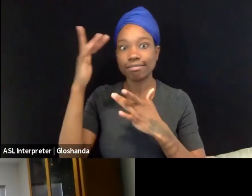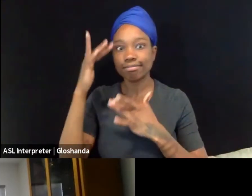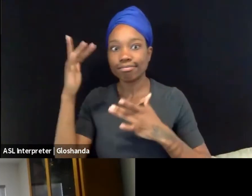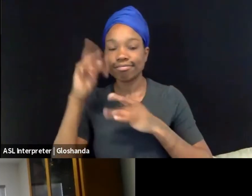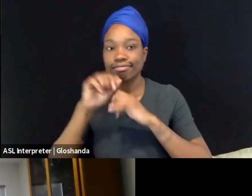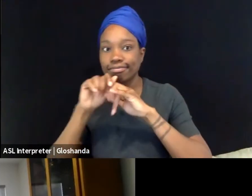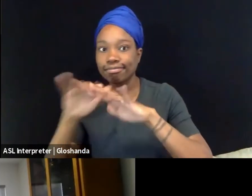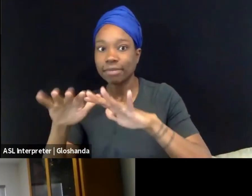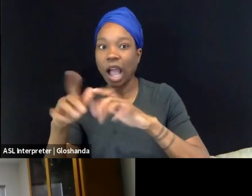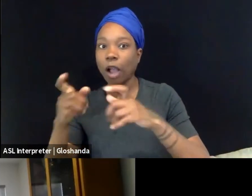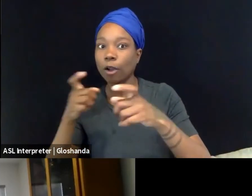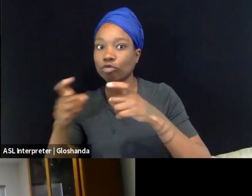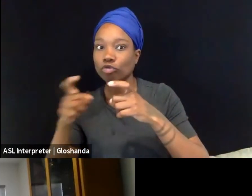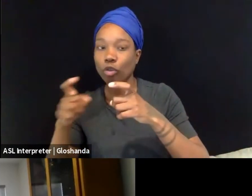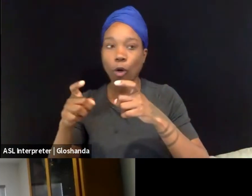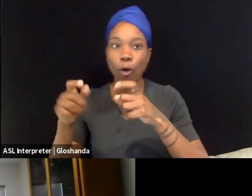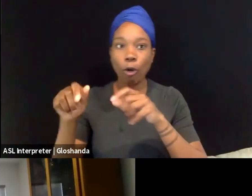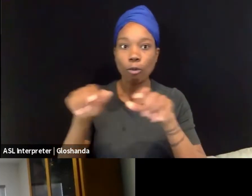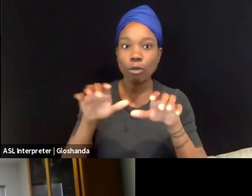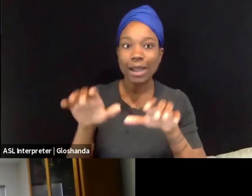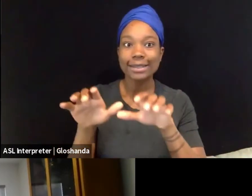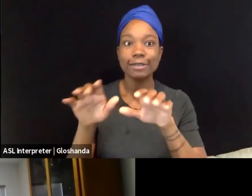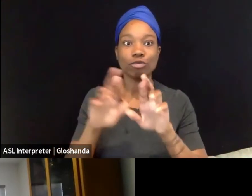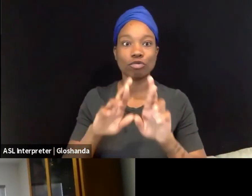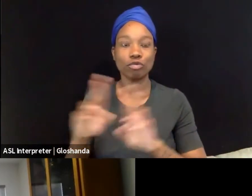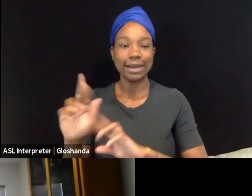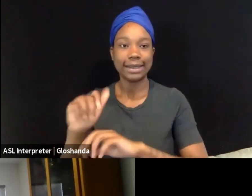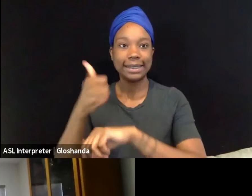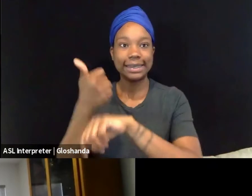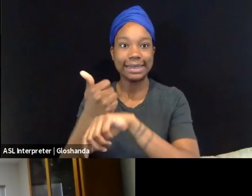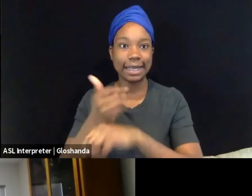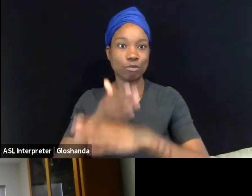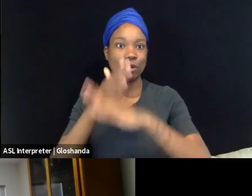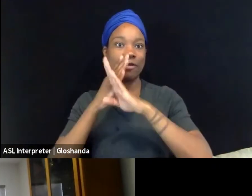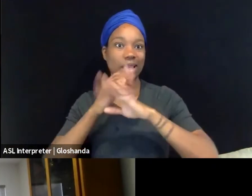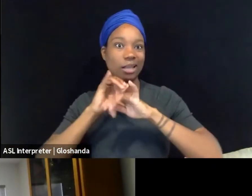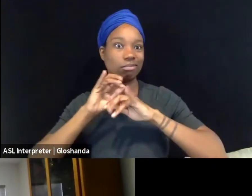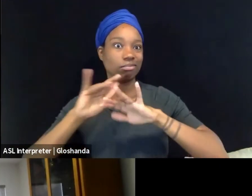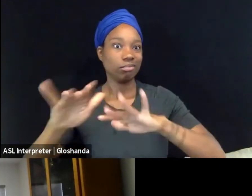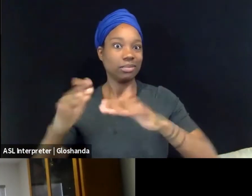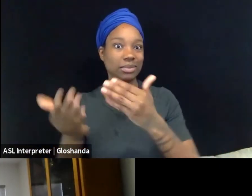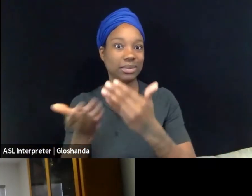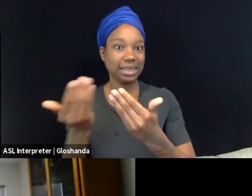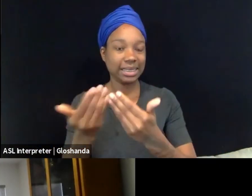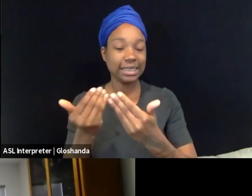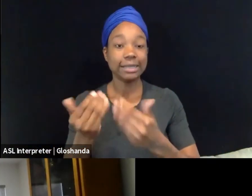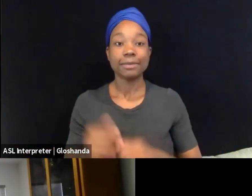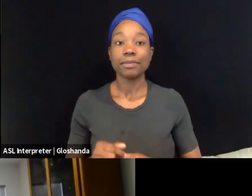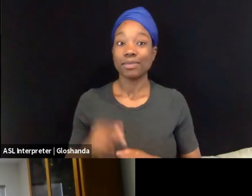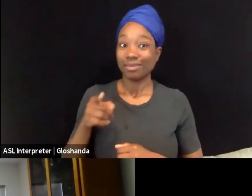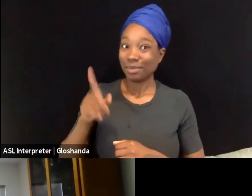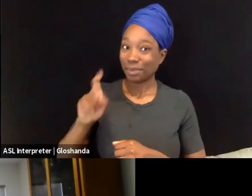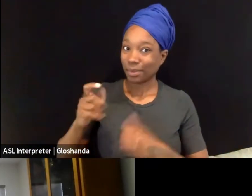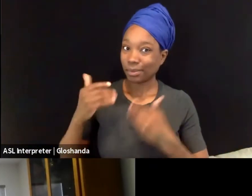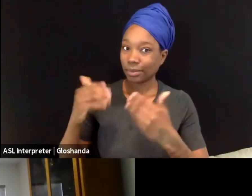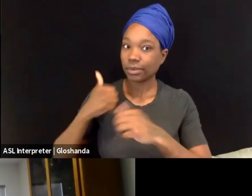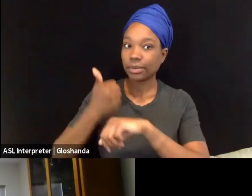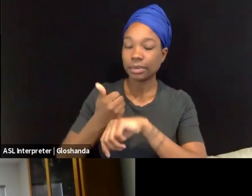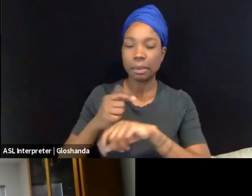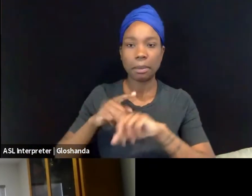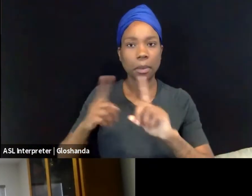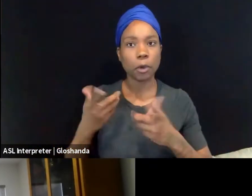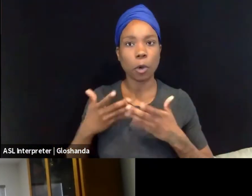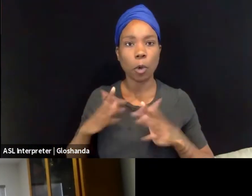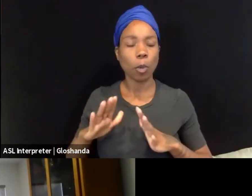infection control practices in place, but we don't want them to impact maintaining or